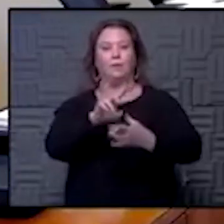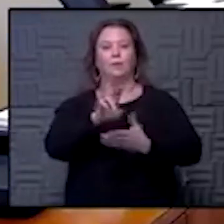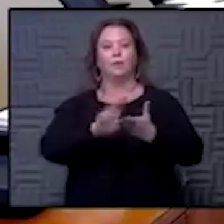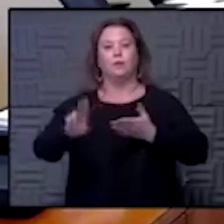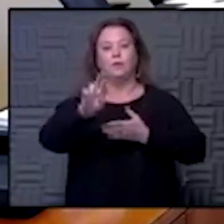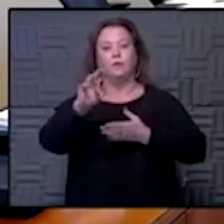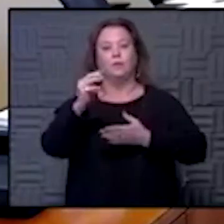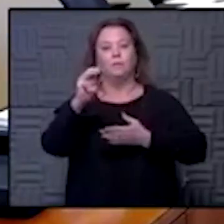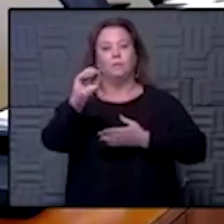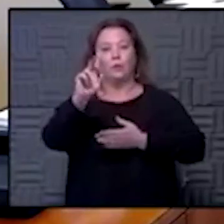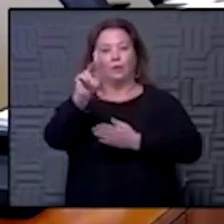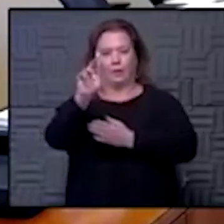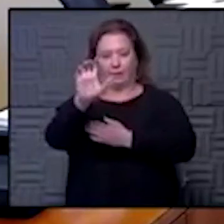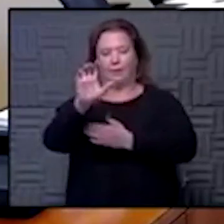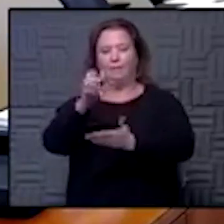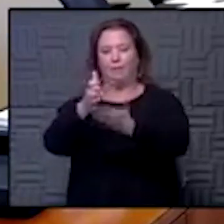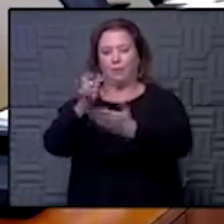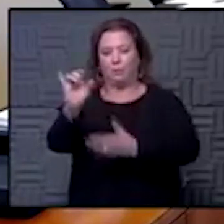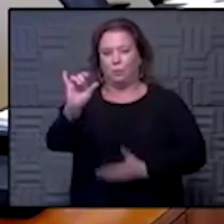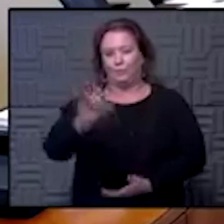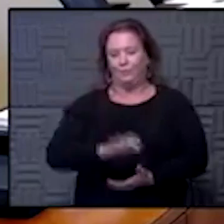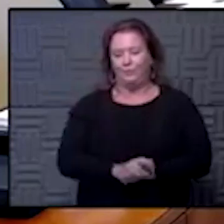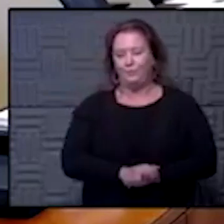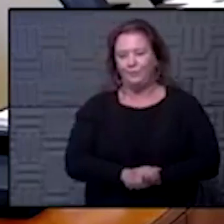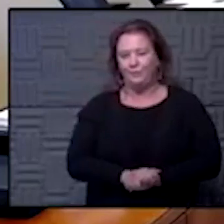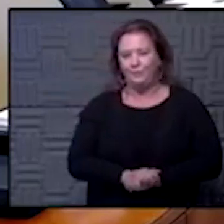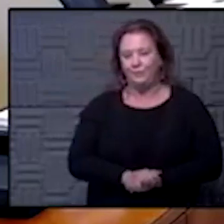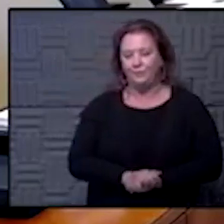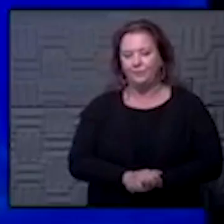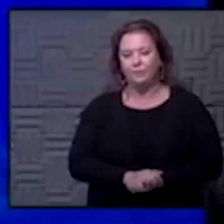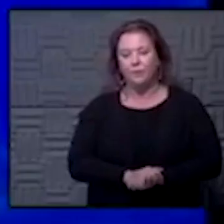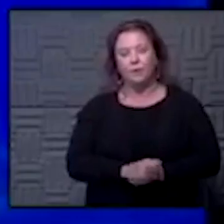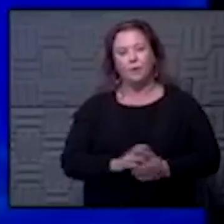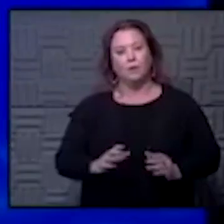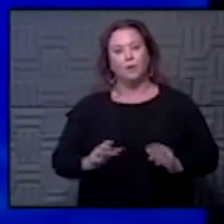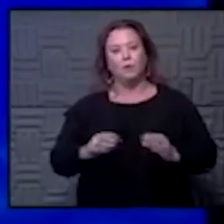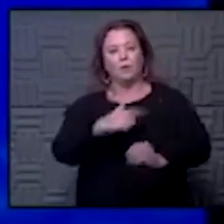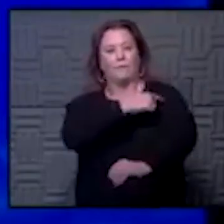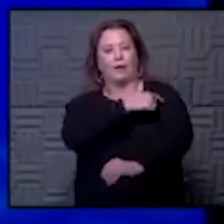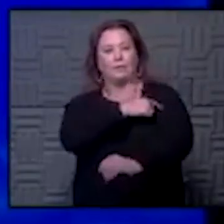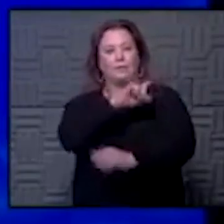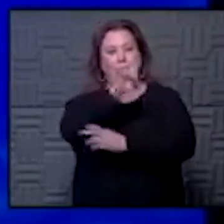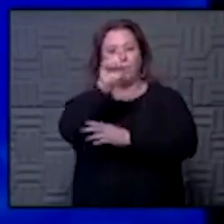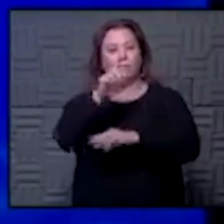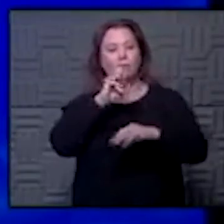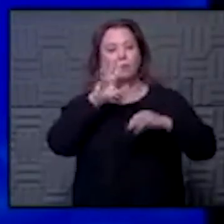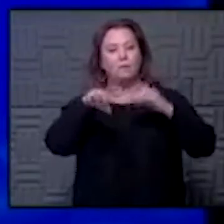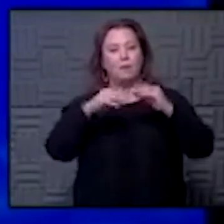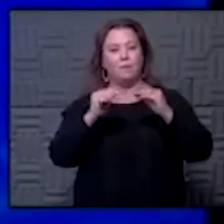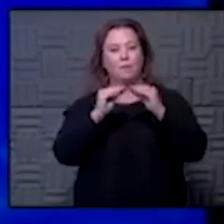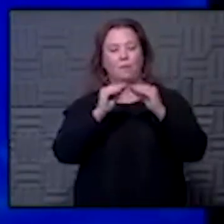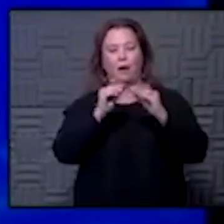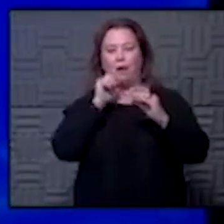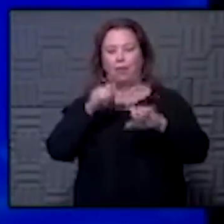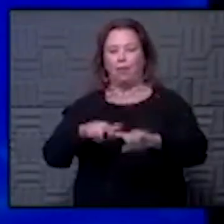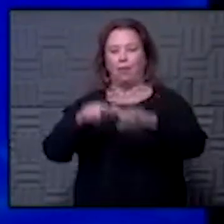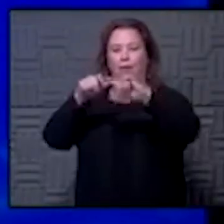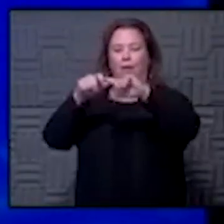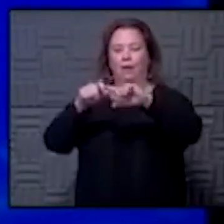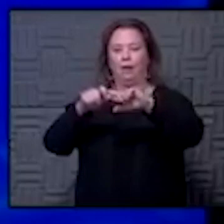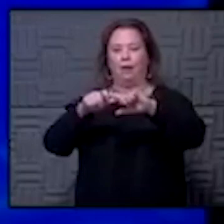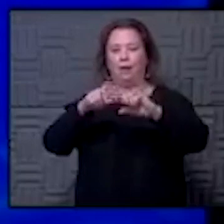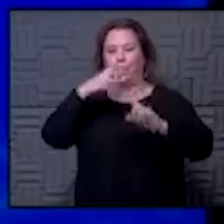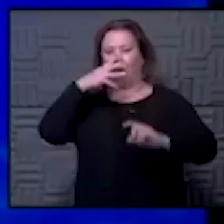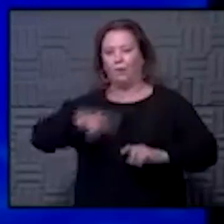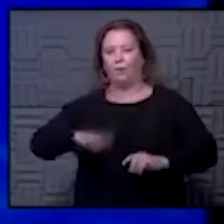Kansas City helps us. So we're going to get into some more vaccine questions, though. So I don't want to